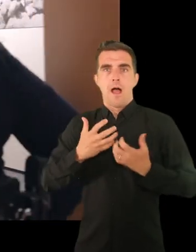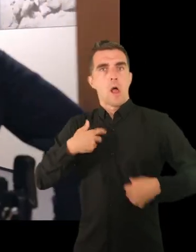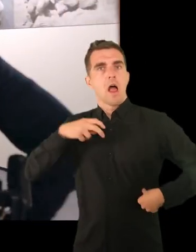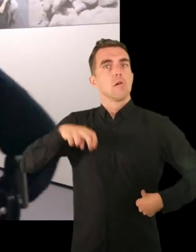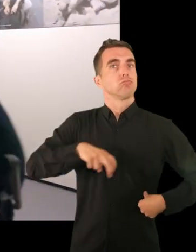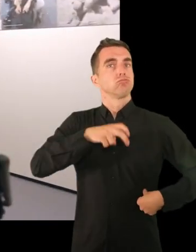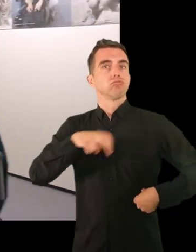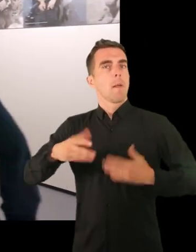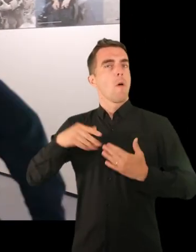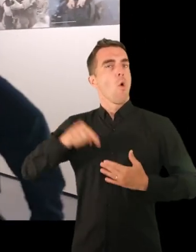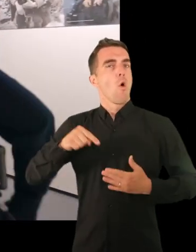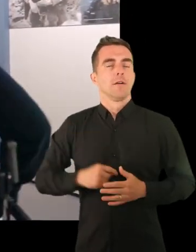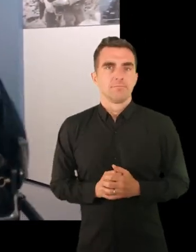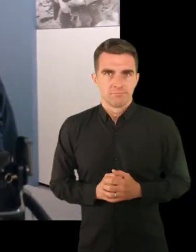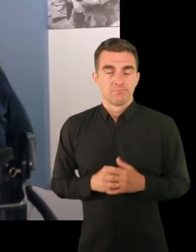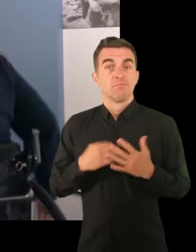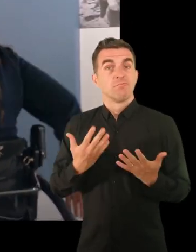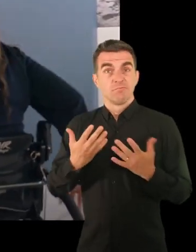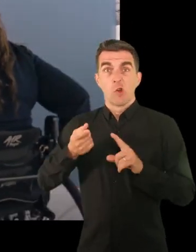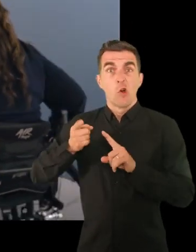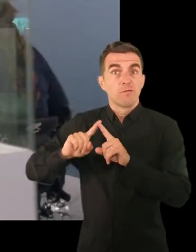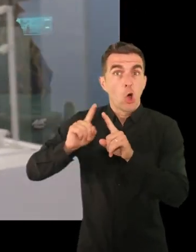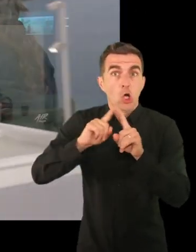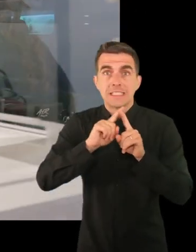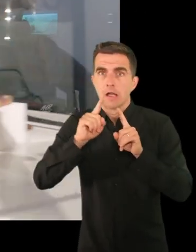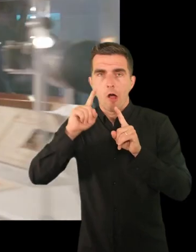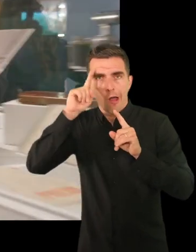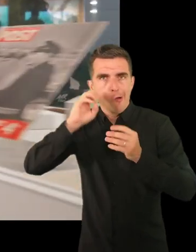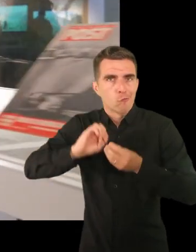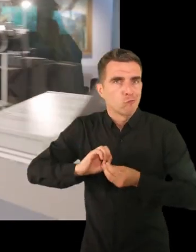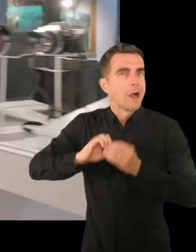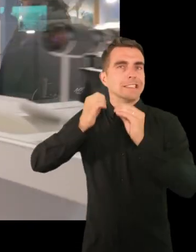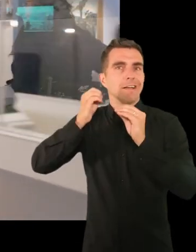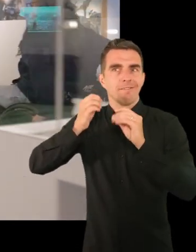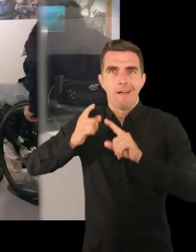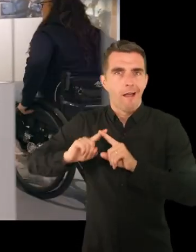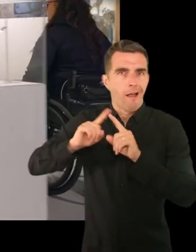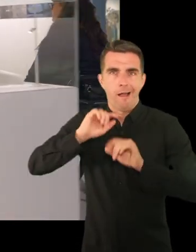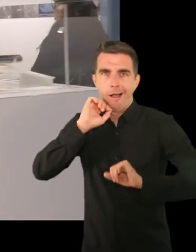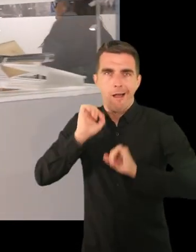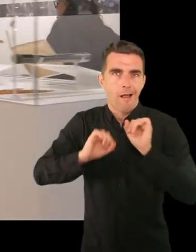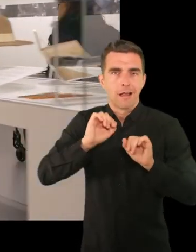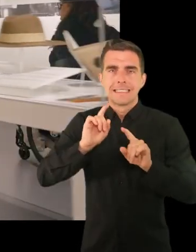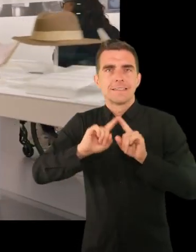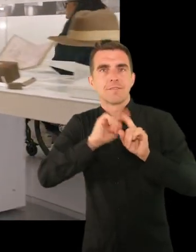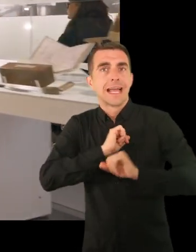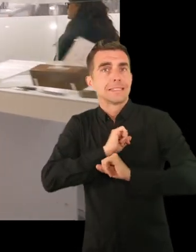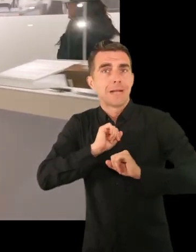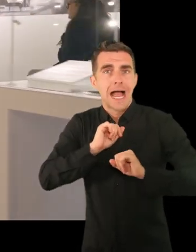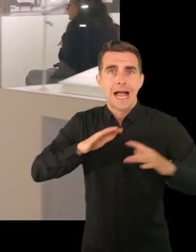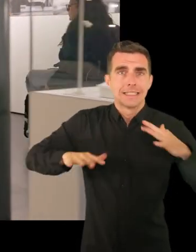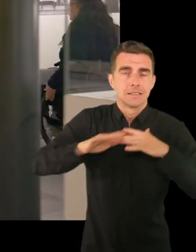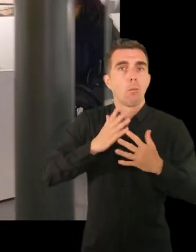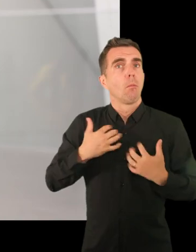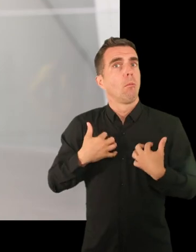navigate within a space. And I found the diversity and creativeness about the different spaces